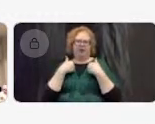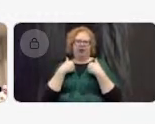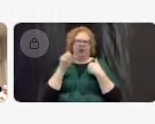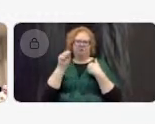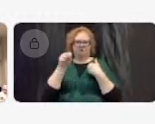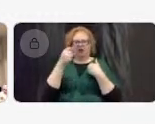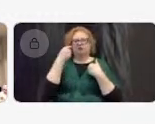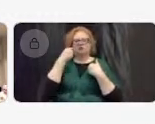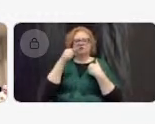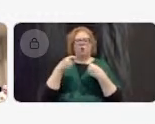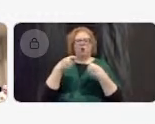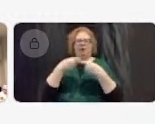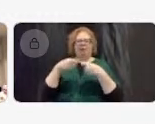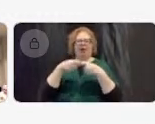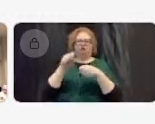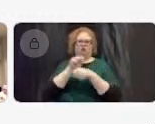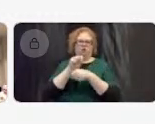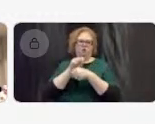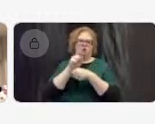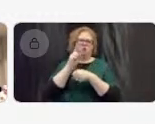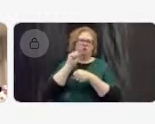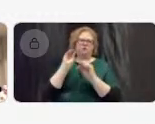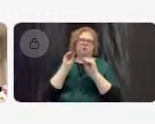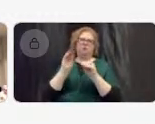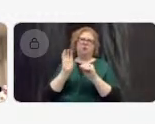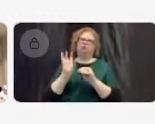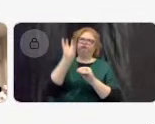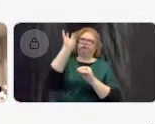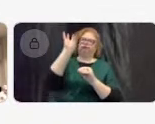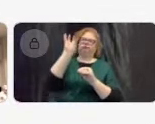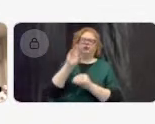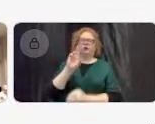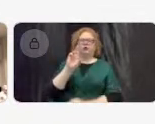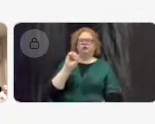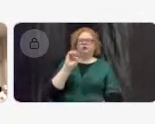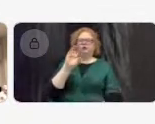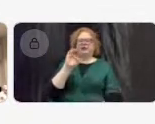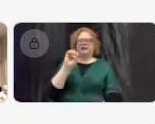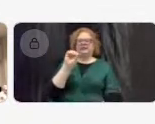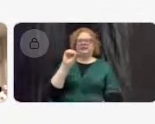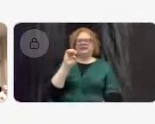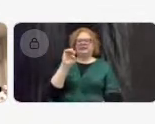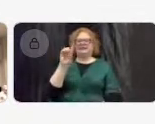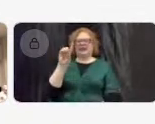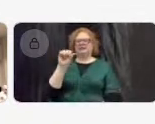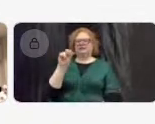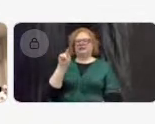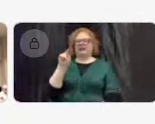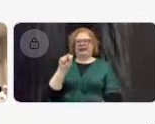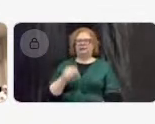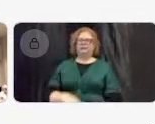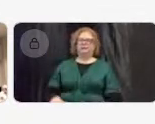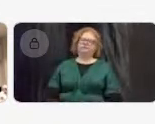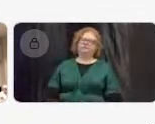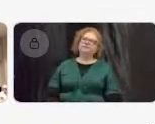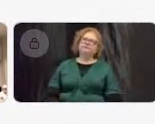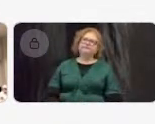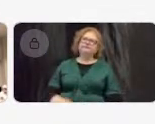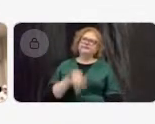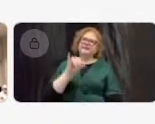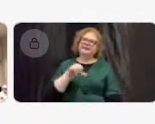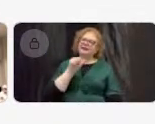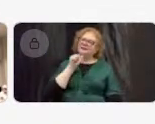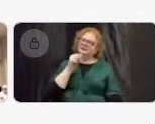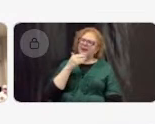work to put in some recessed cans. I don't think that that's a good start. If, in fact, that's what